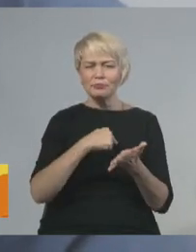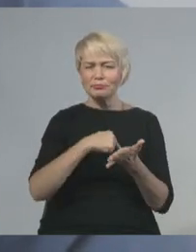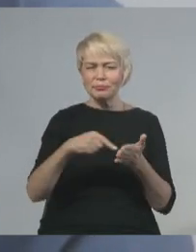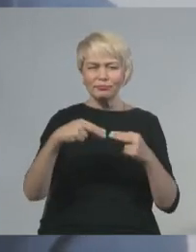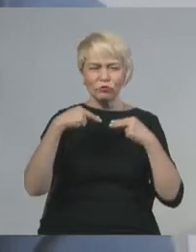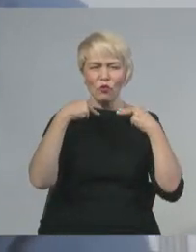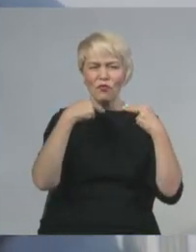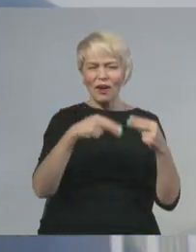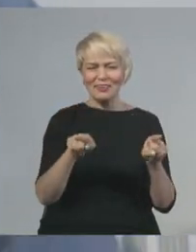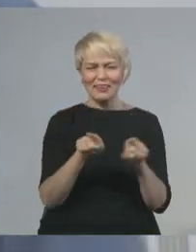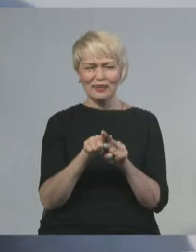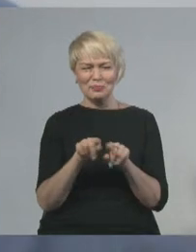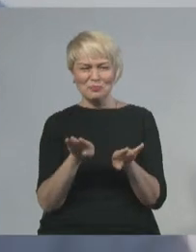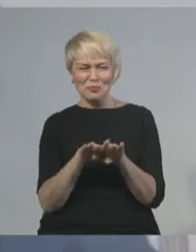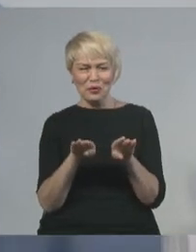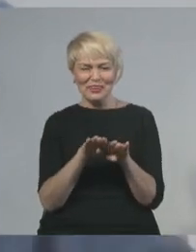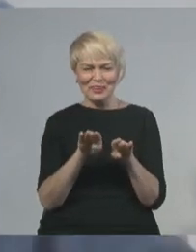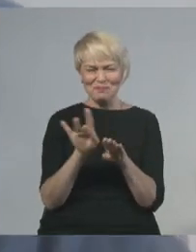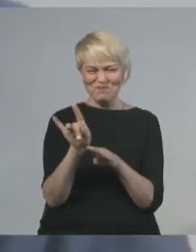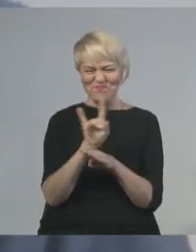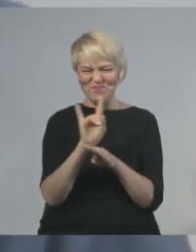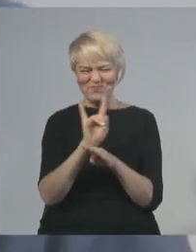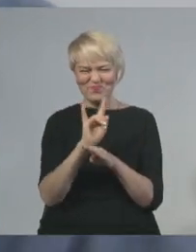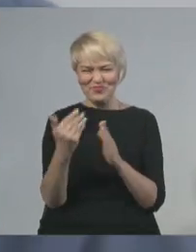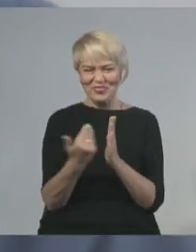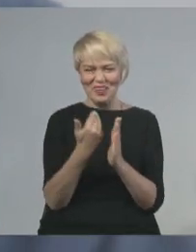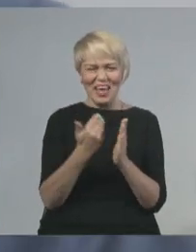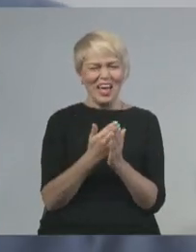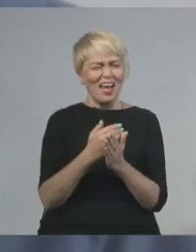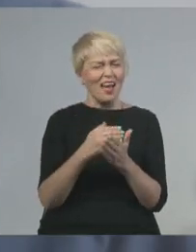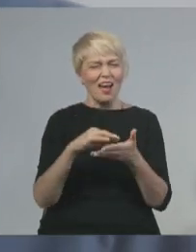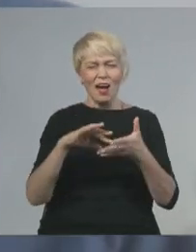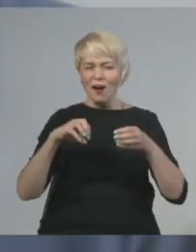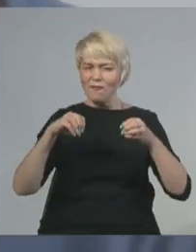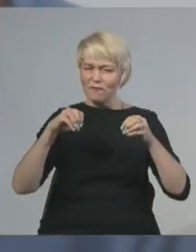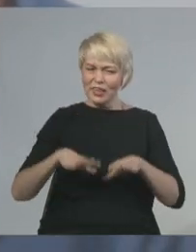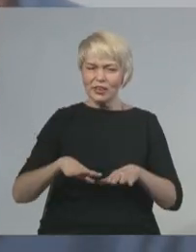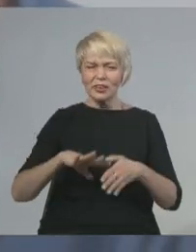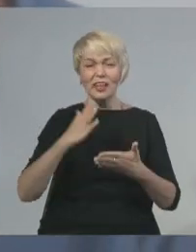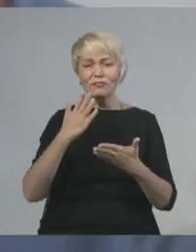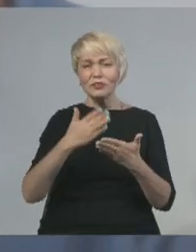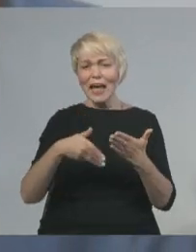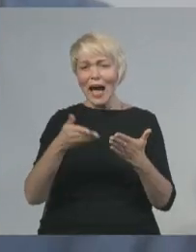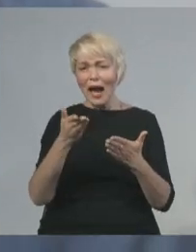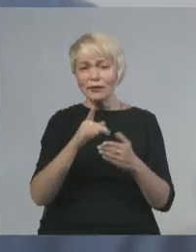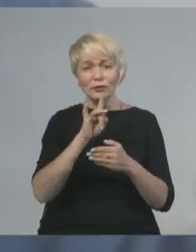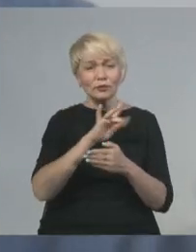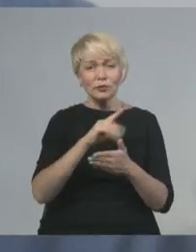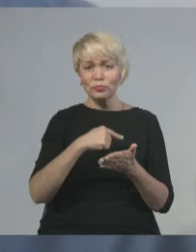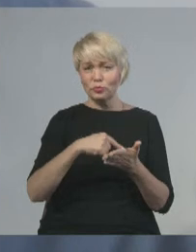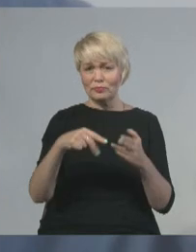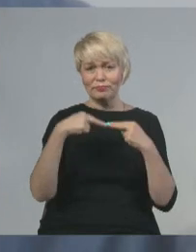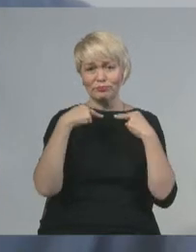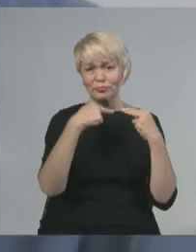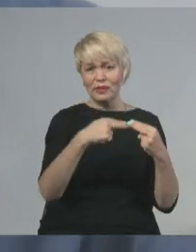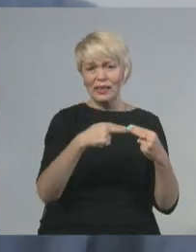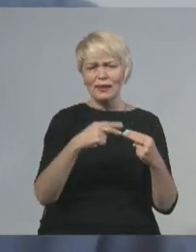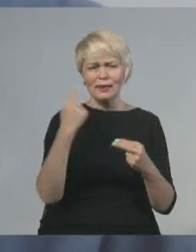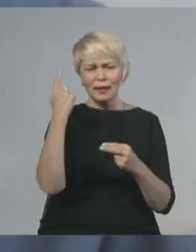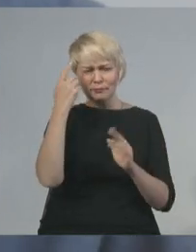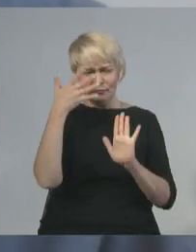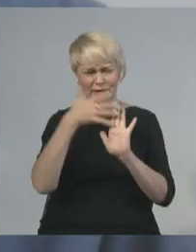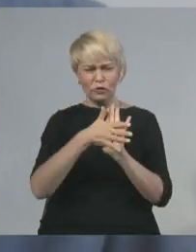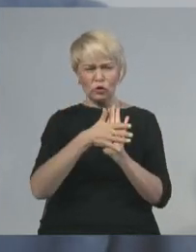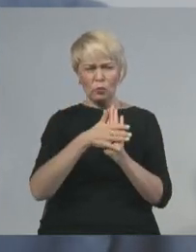at all not to follow it even because i mean you can't avoid it fully but it's interesting sorry adele to